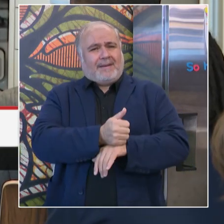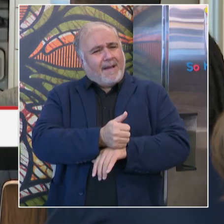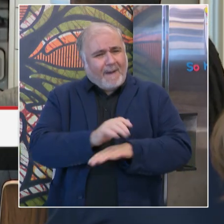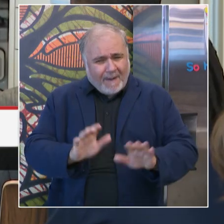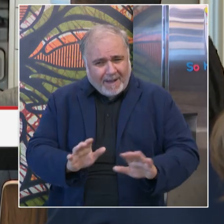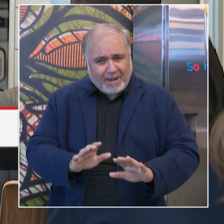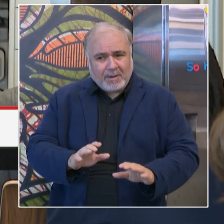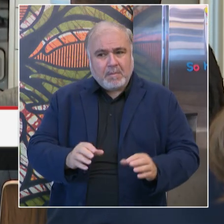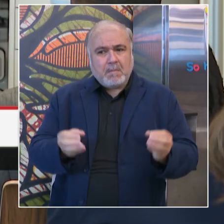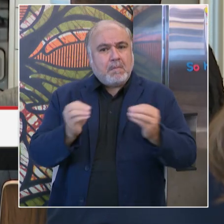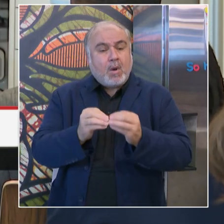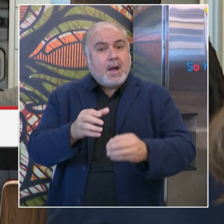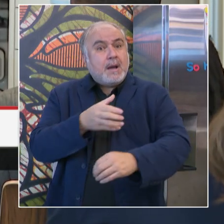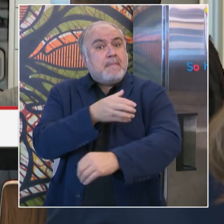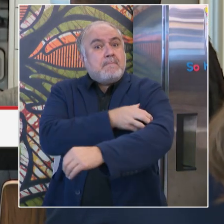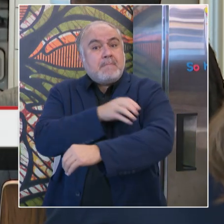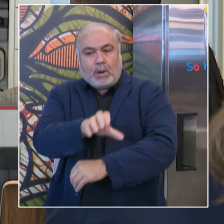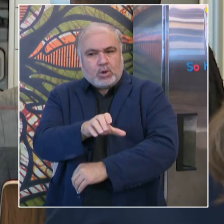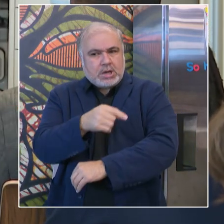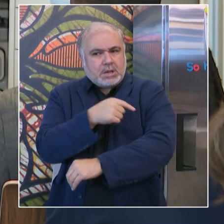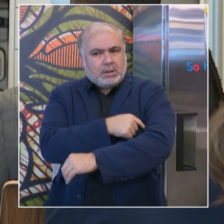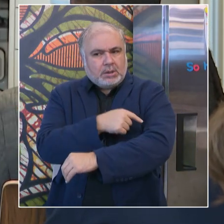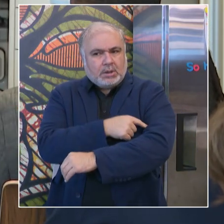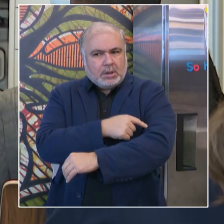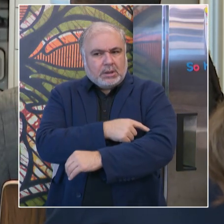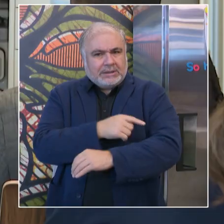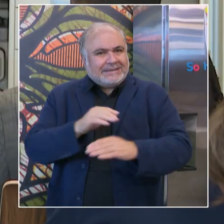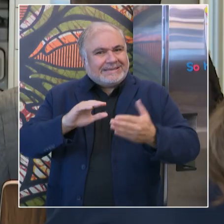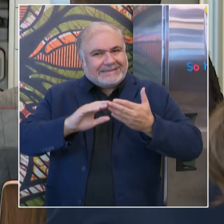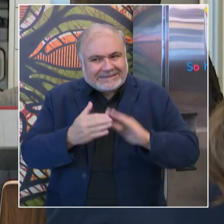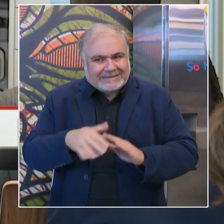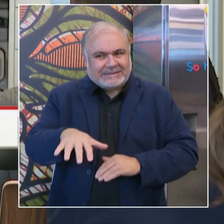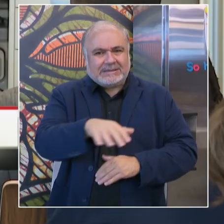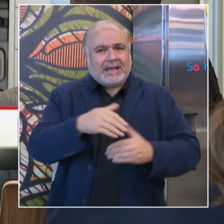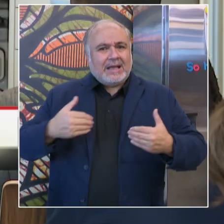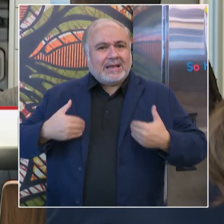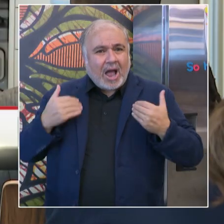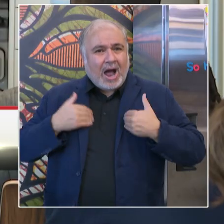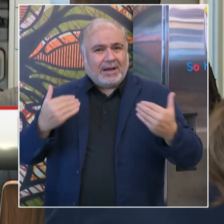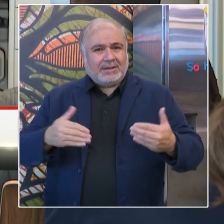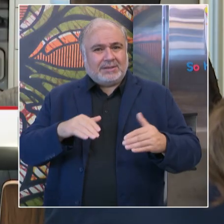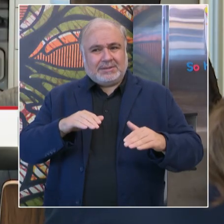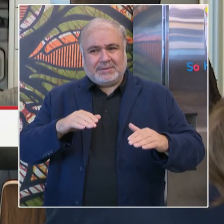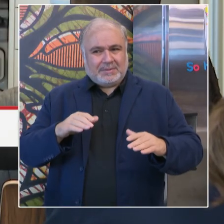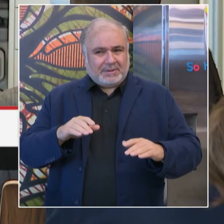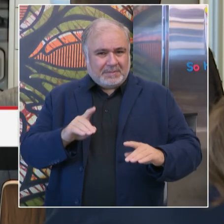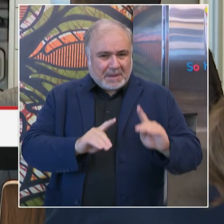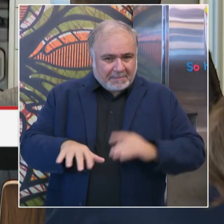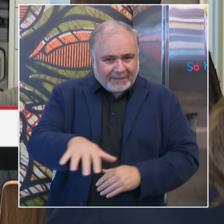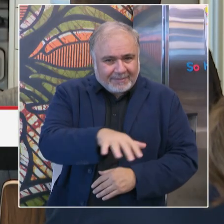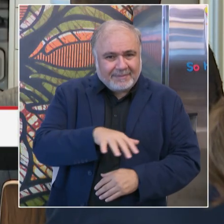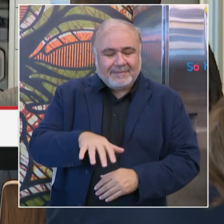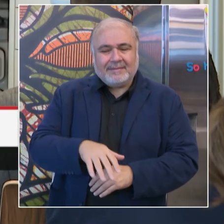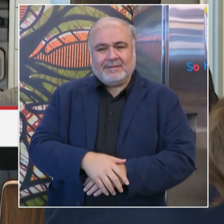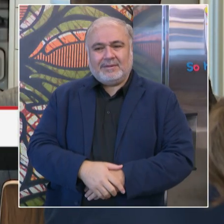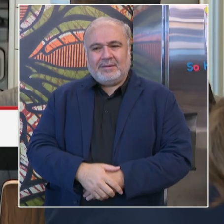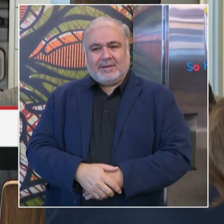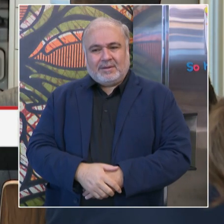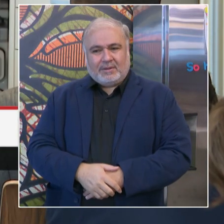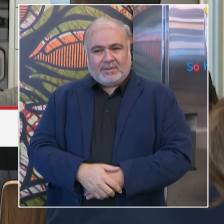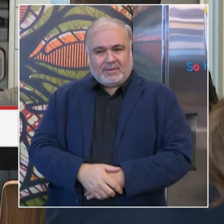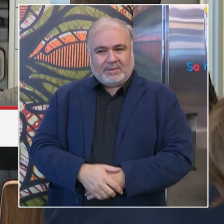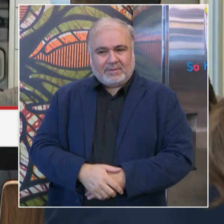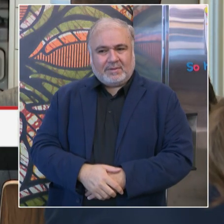this community and in the city. This center shows what's possible when public and private partners work together to